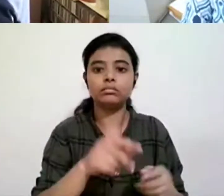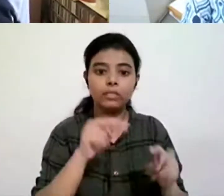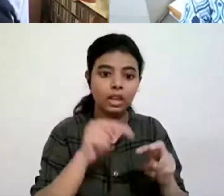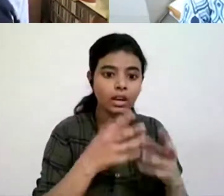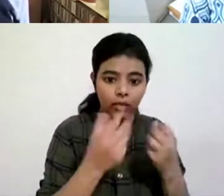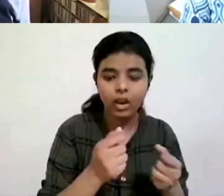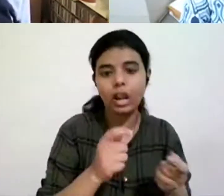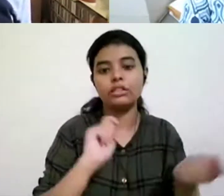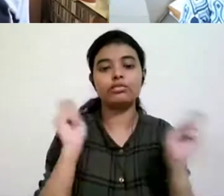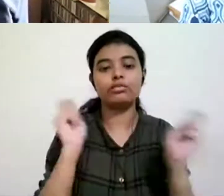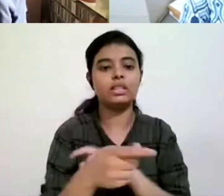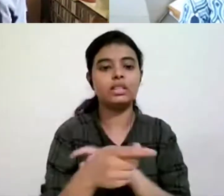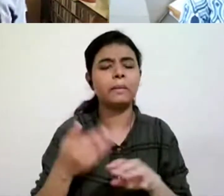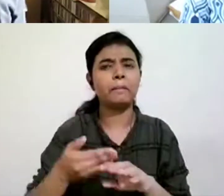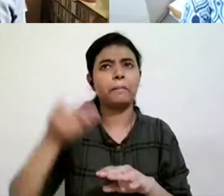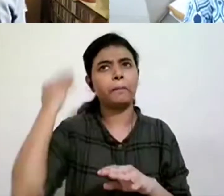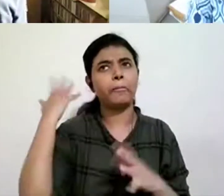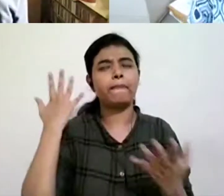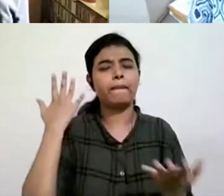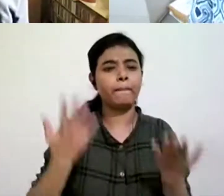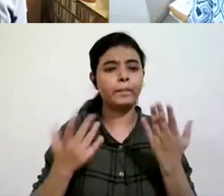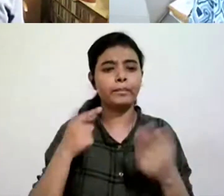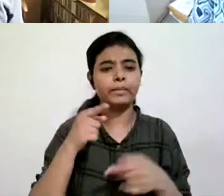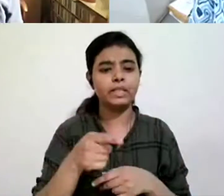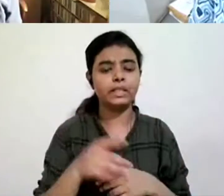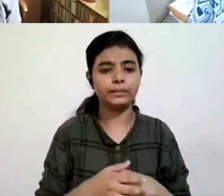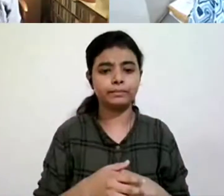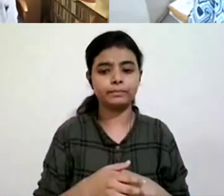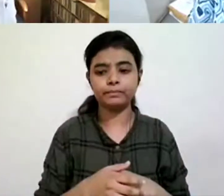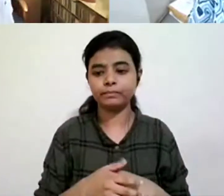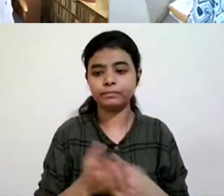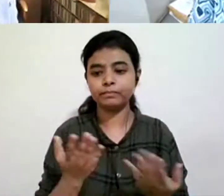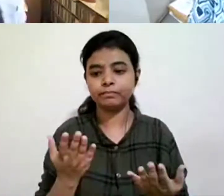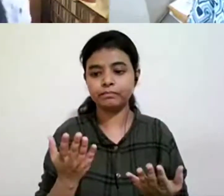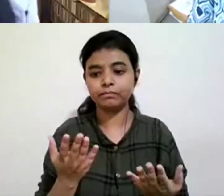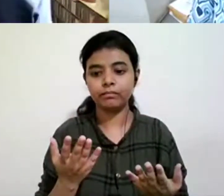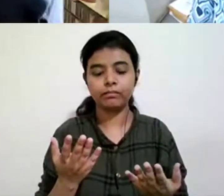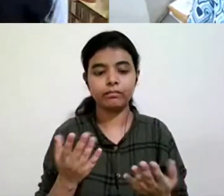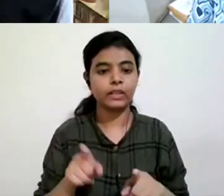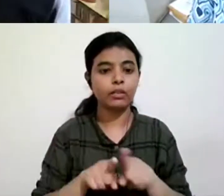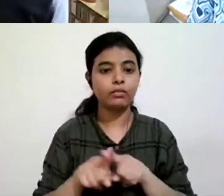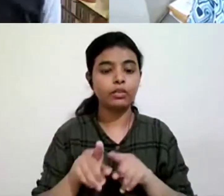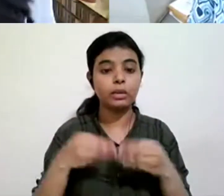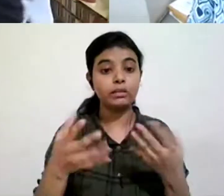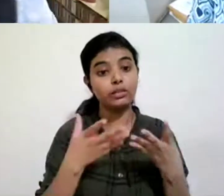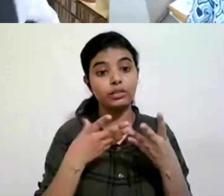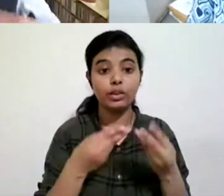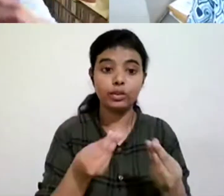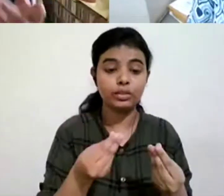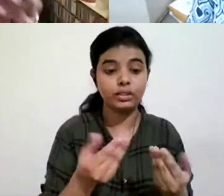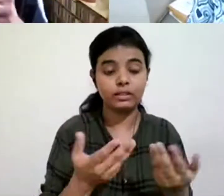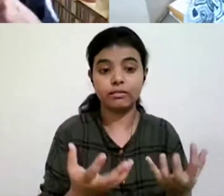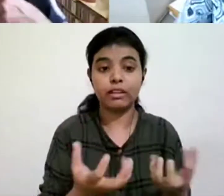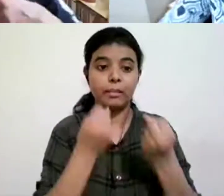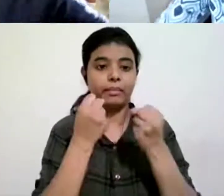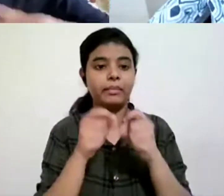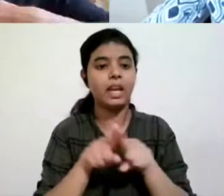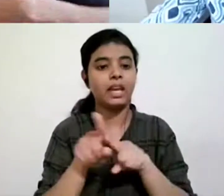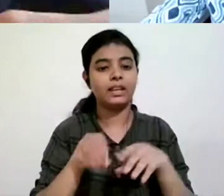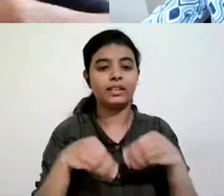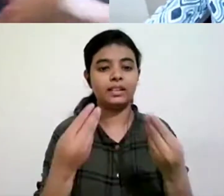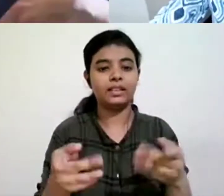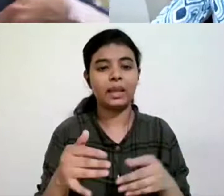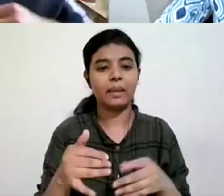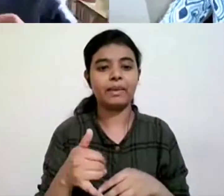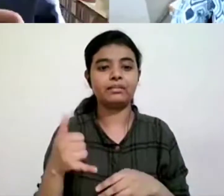for example, in the past, it was totally possible to come up with, for example, a solution where, for example, a